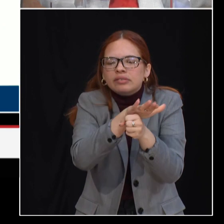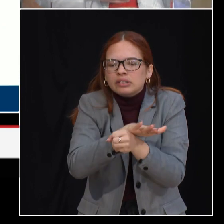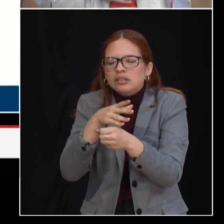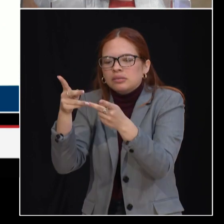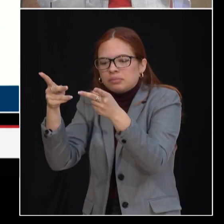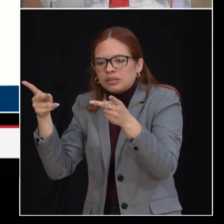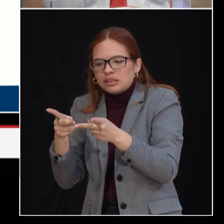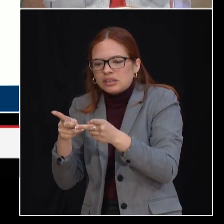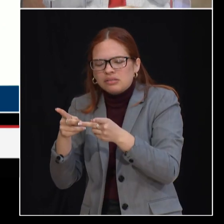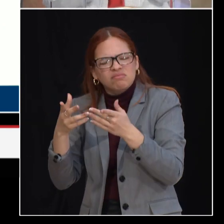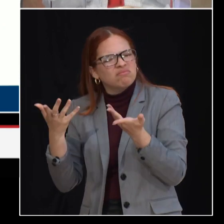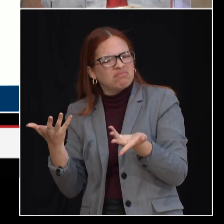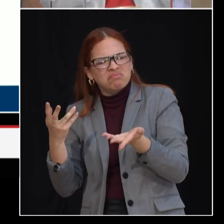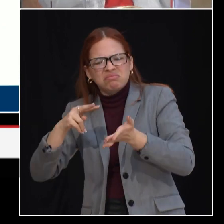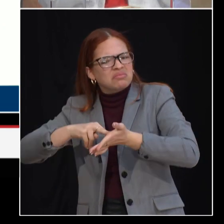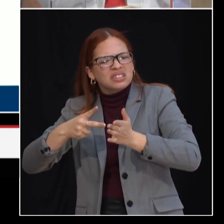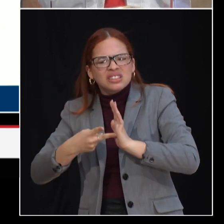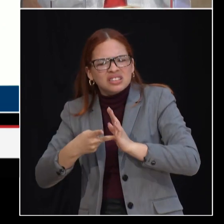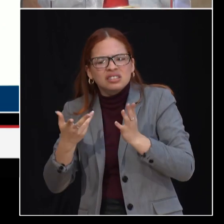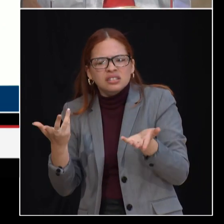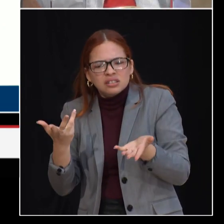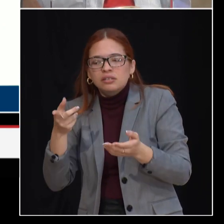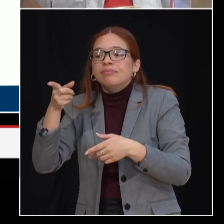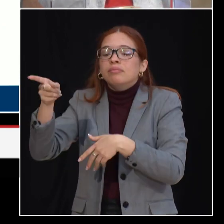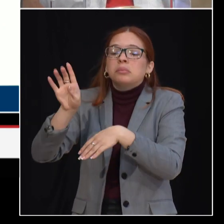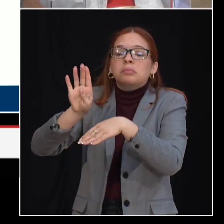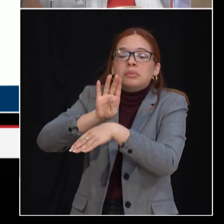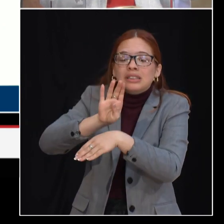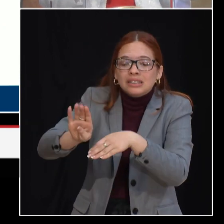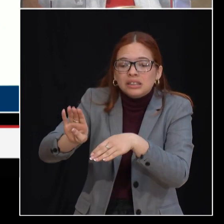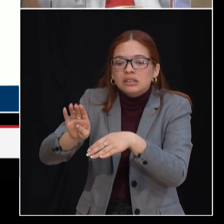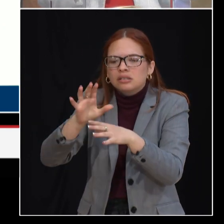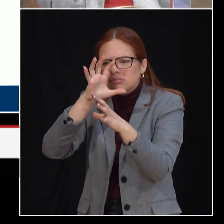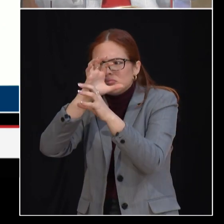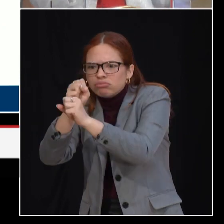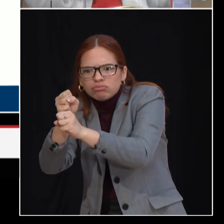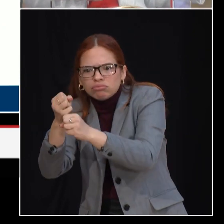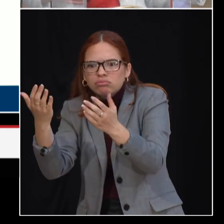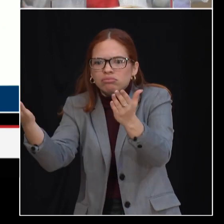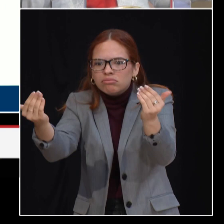space through business attraction, retention, and expansion.